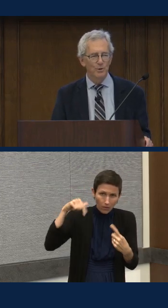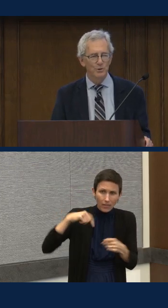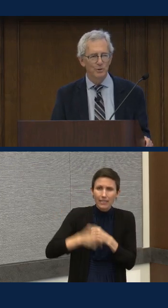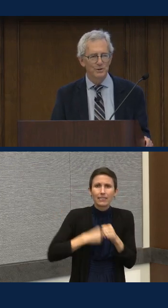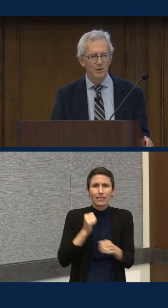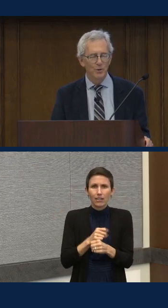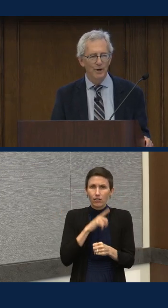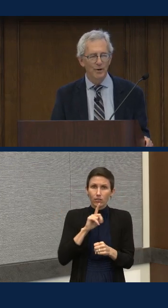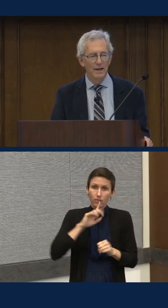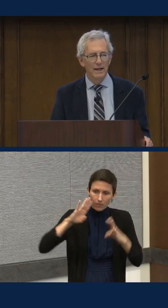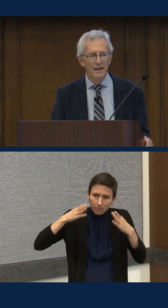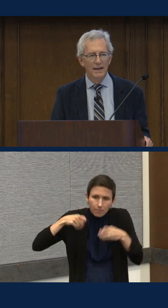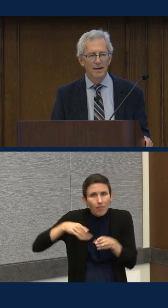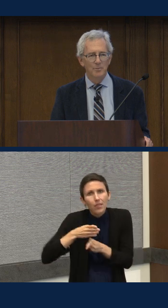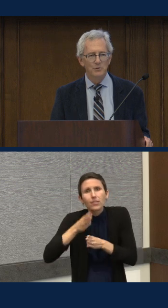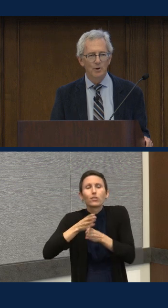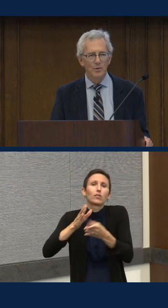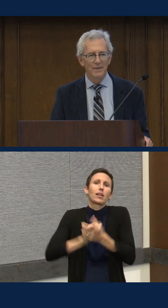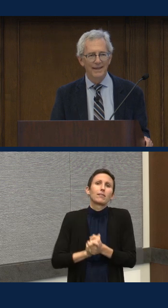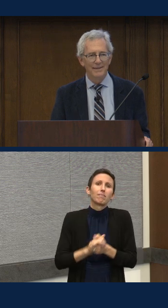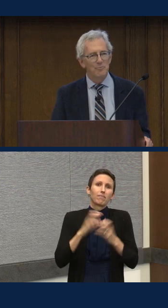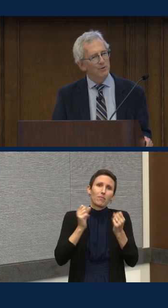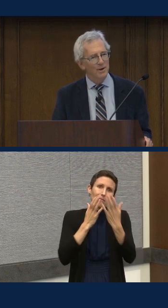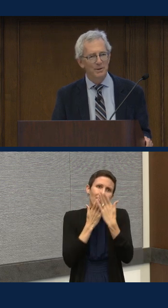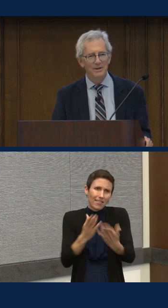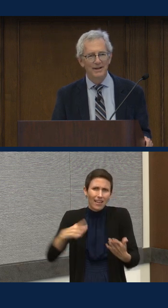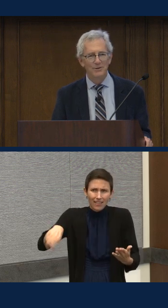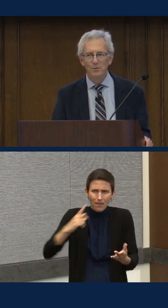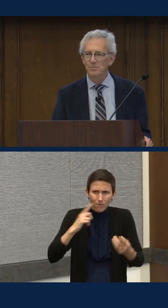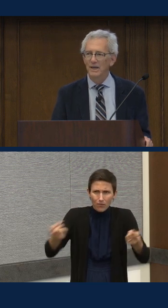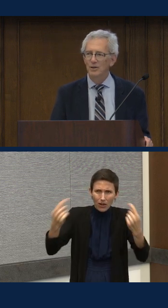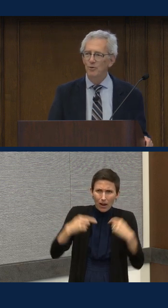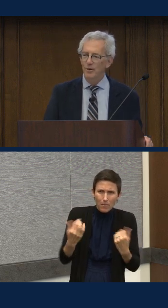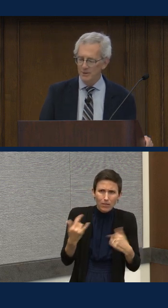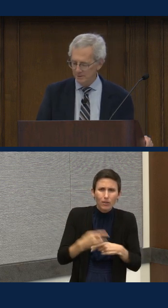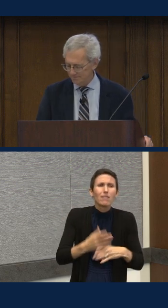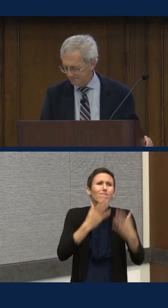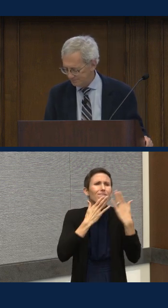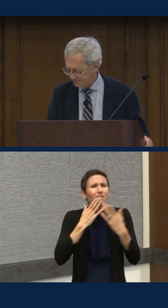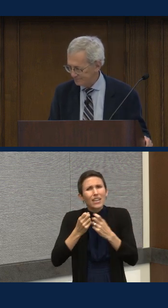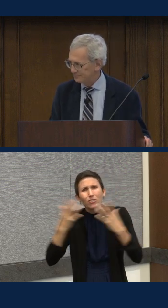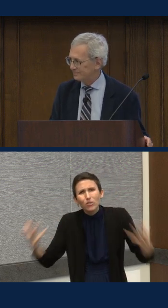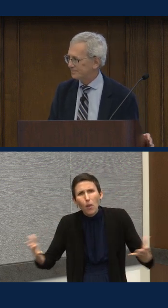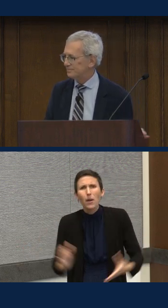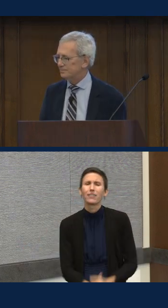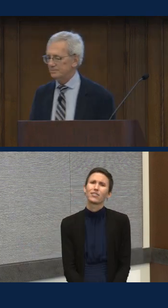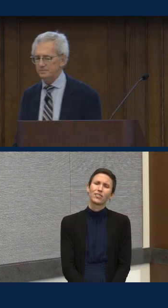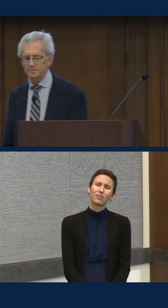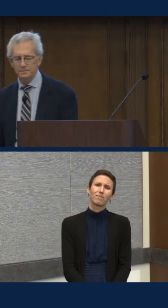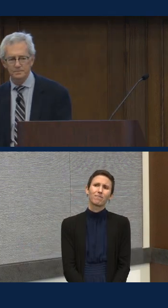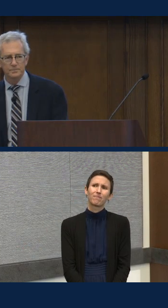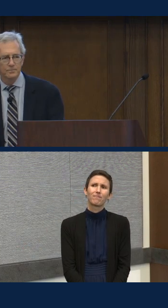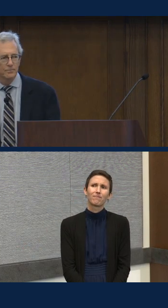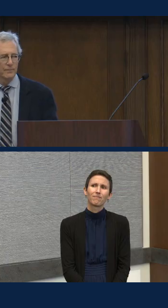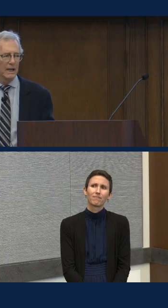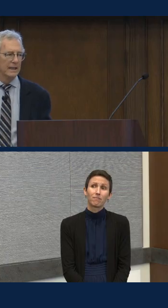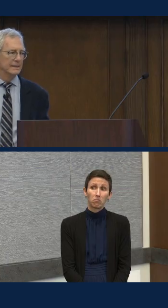to pursue this career. So I want to thank them for coming today too. Thank you very much.